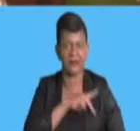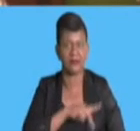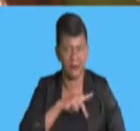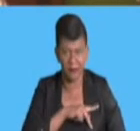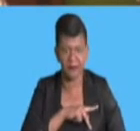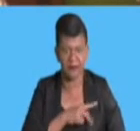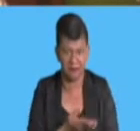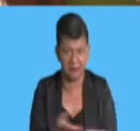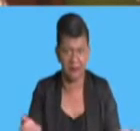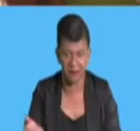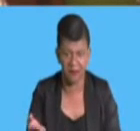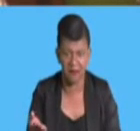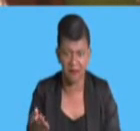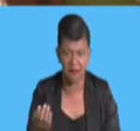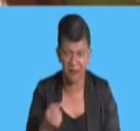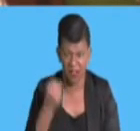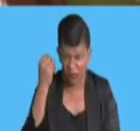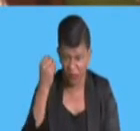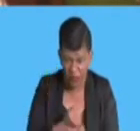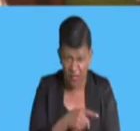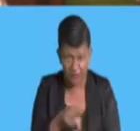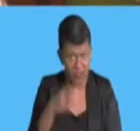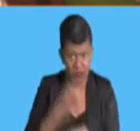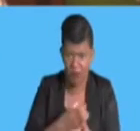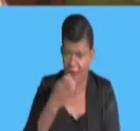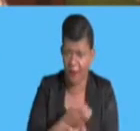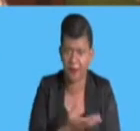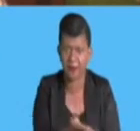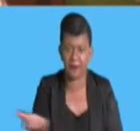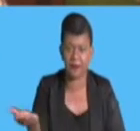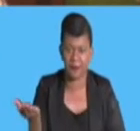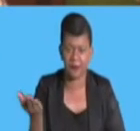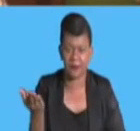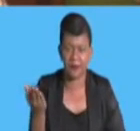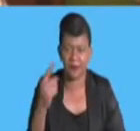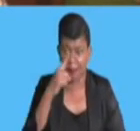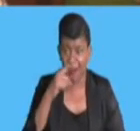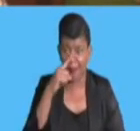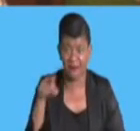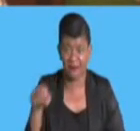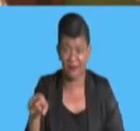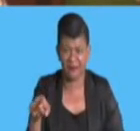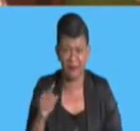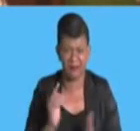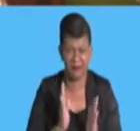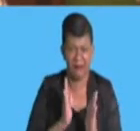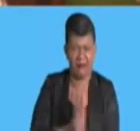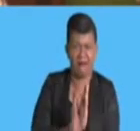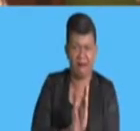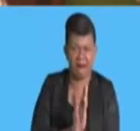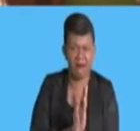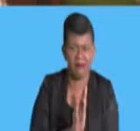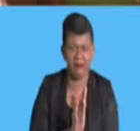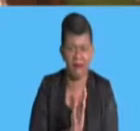to ensure this is corrected. And even those hiding in the head 50, getting grants, who are so quick to inhale public funds